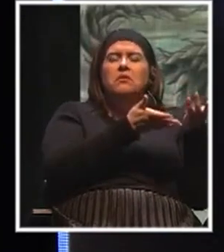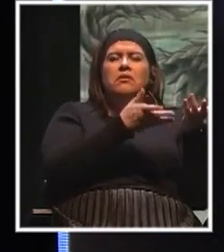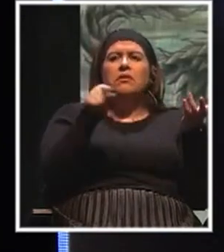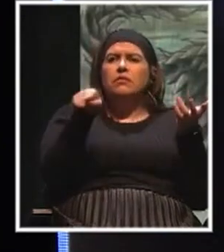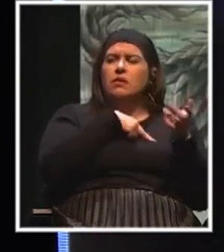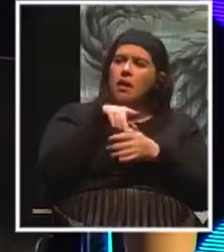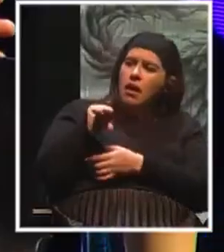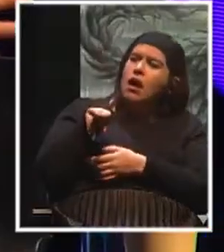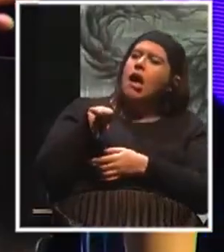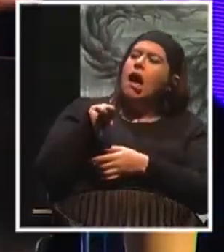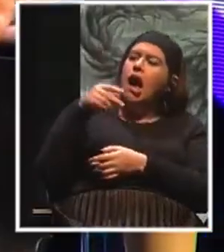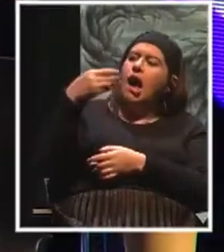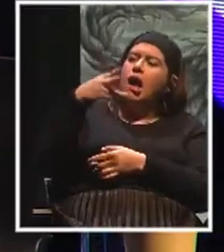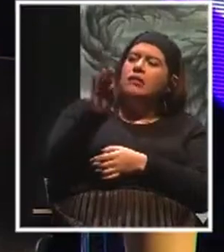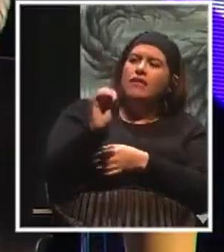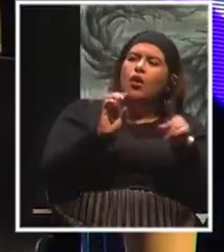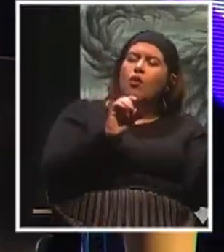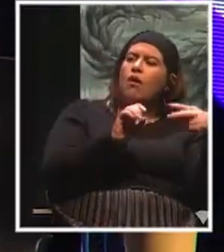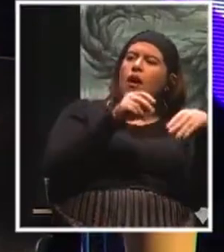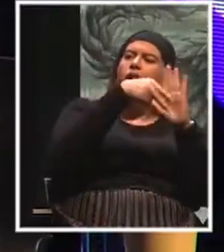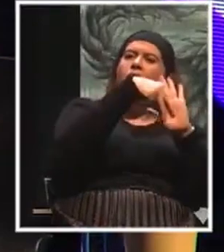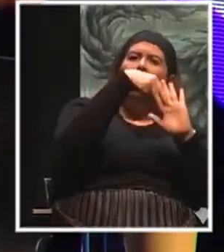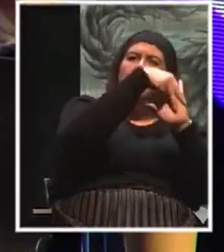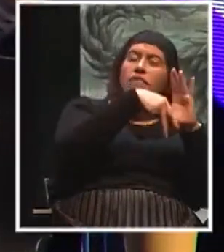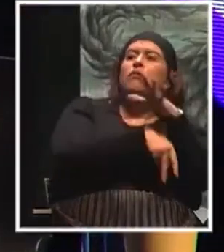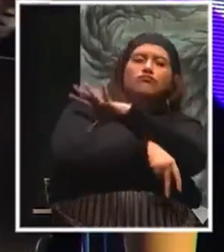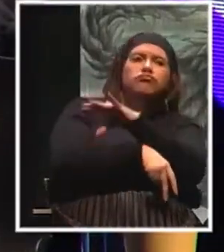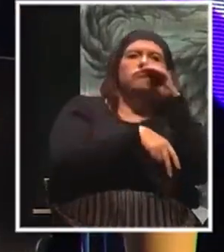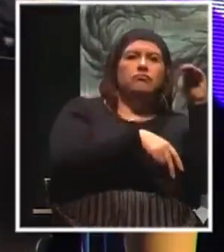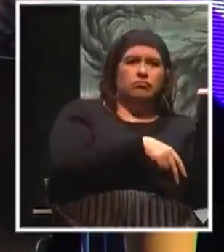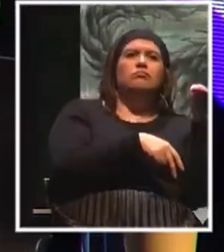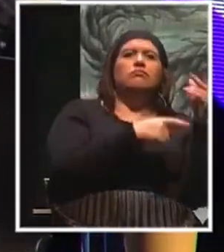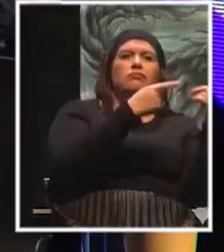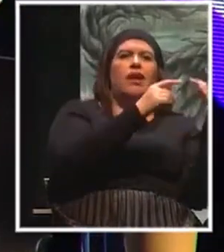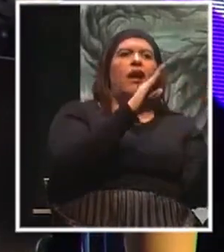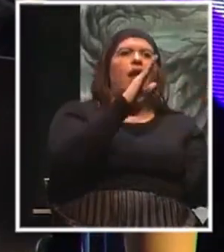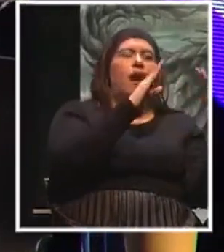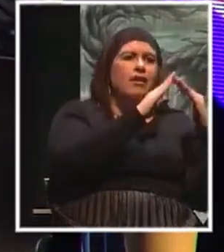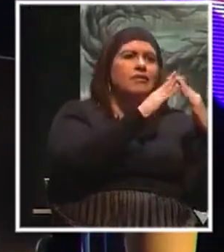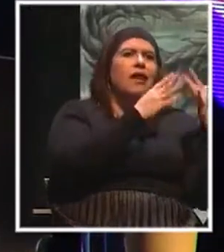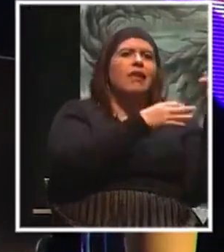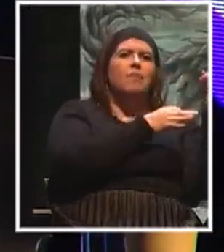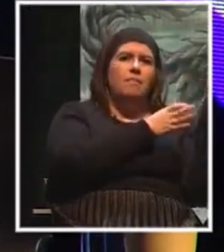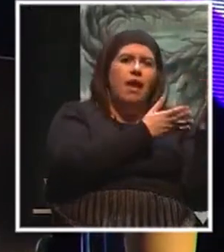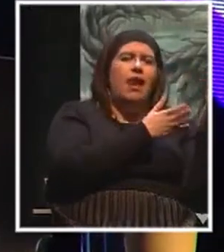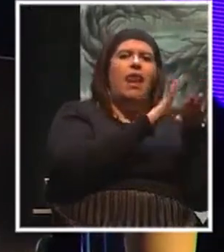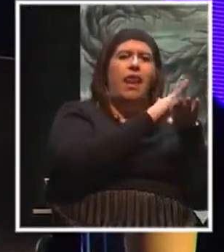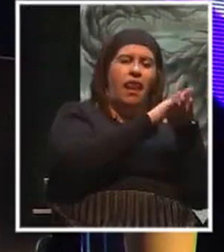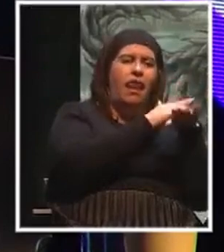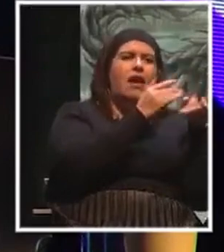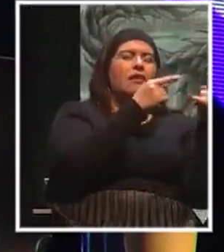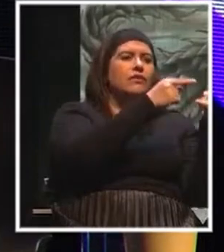Cards and Orange is the New Black, and they've kept going. And, that's a horse race that's still very much in progress.